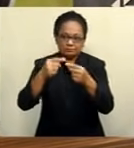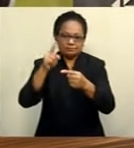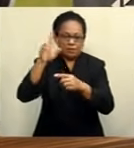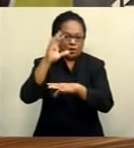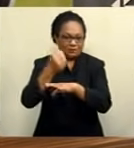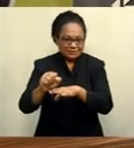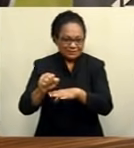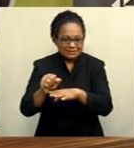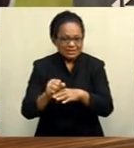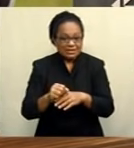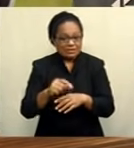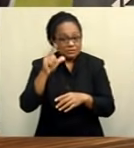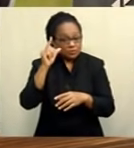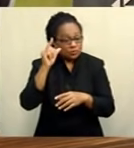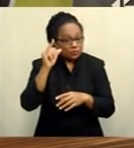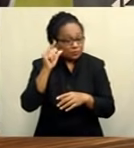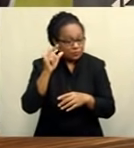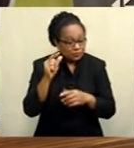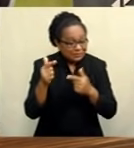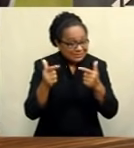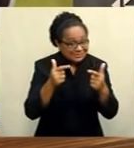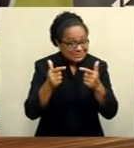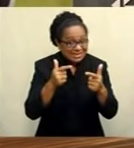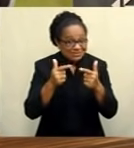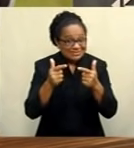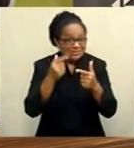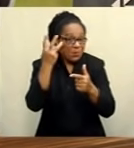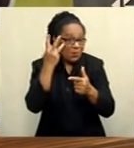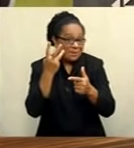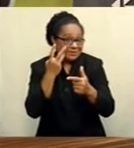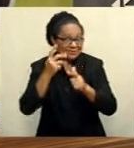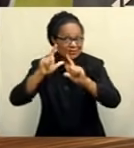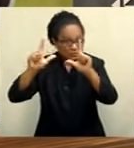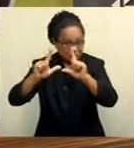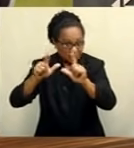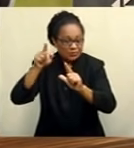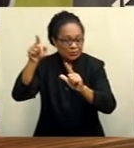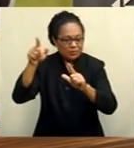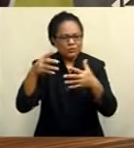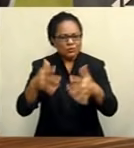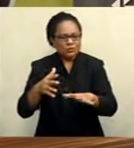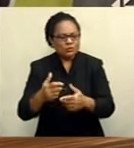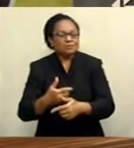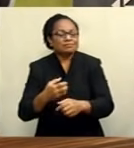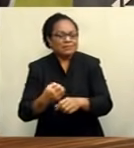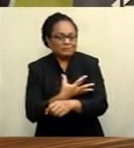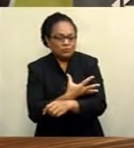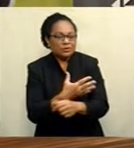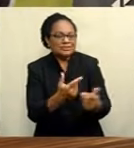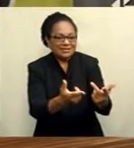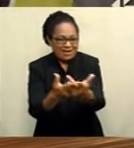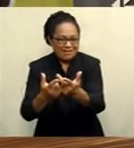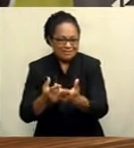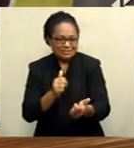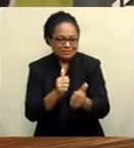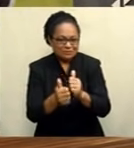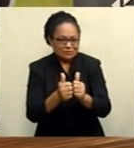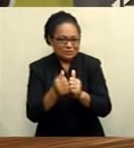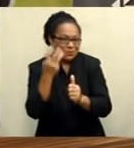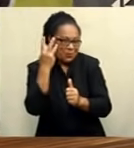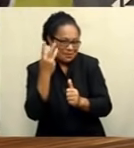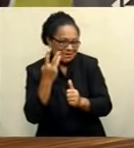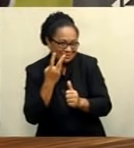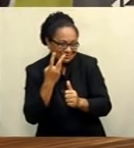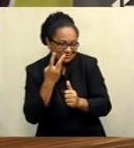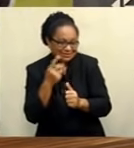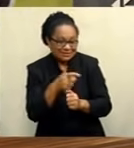The Fijiana's Tokyo Olympic Games achievement has not only had a positive impact on women's rugby, but also on other sports in Fiji where women